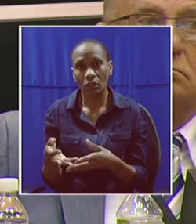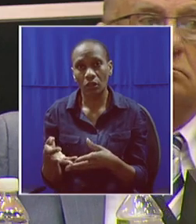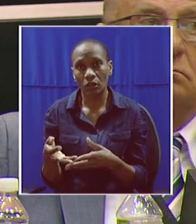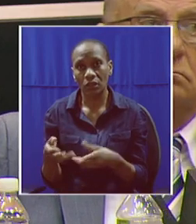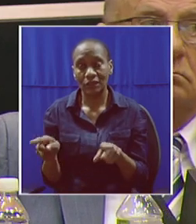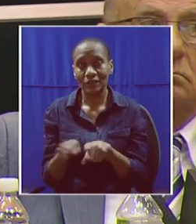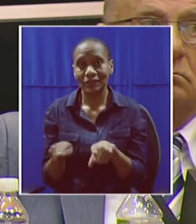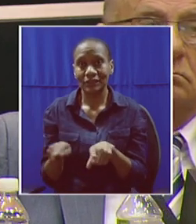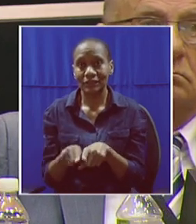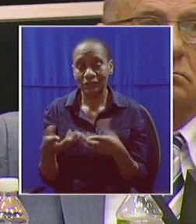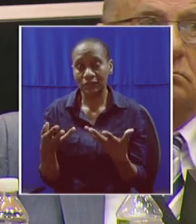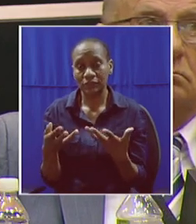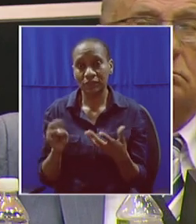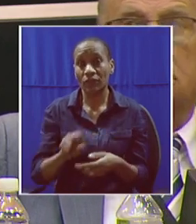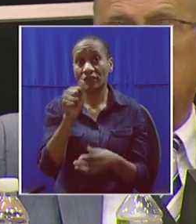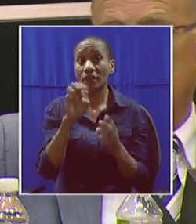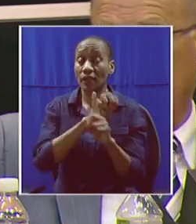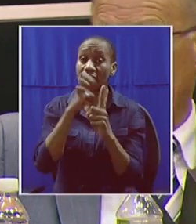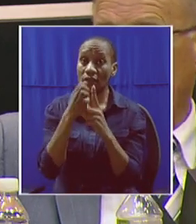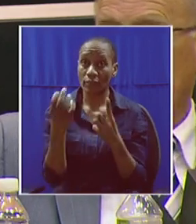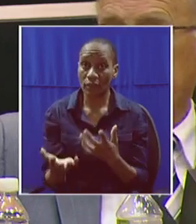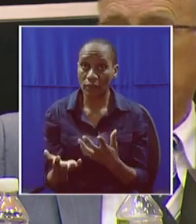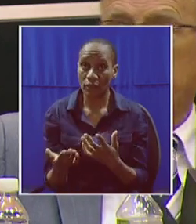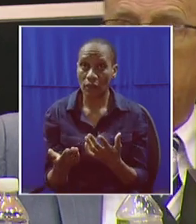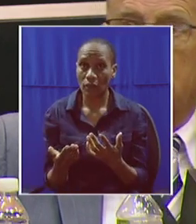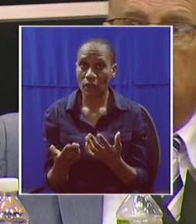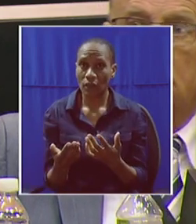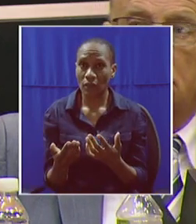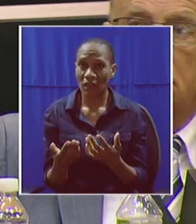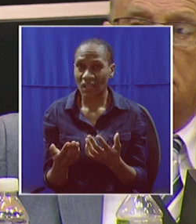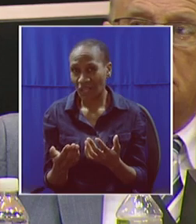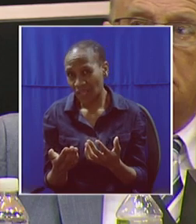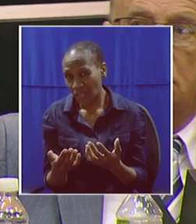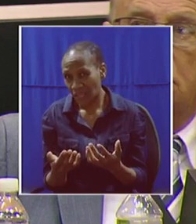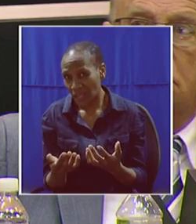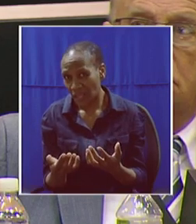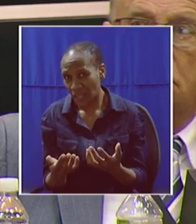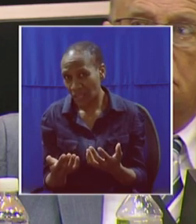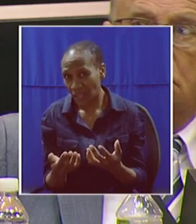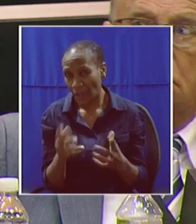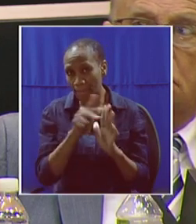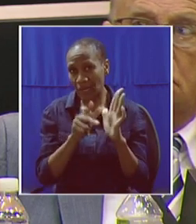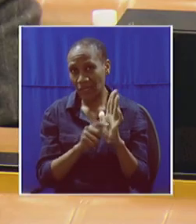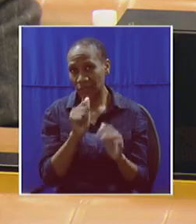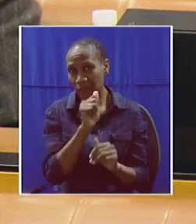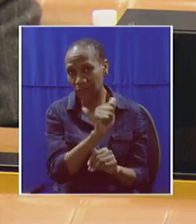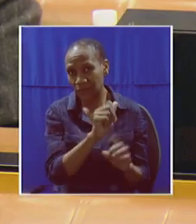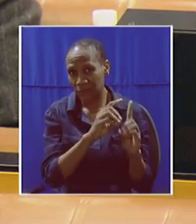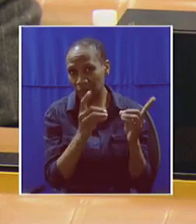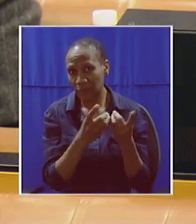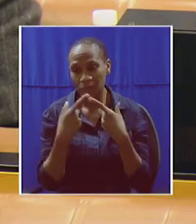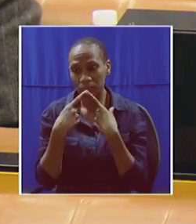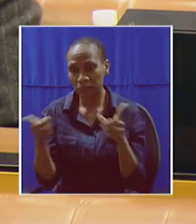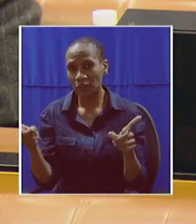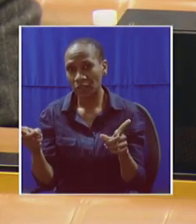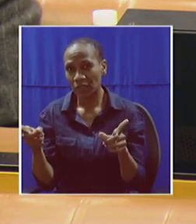consensus on the environment for a moment uh before the this latest energy plan was uh announced I